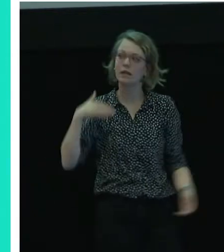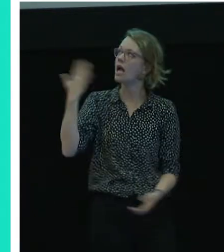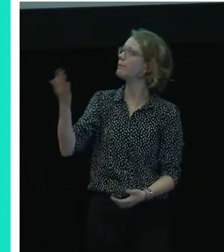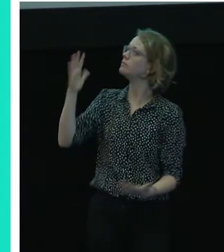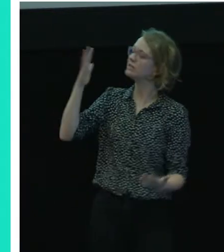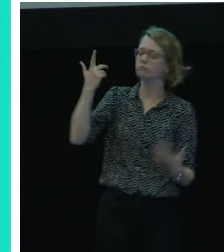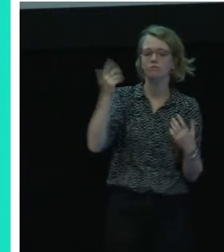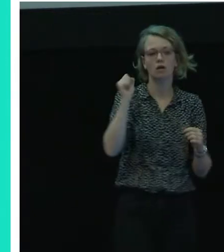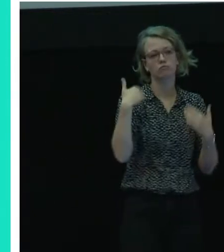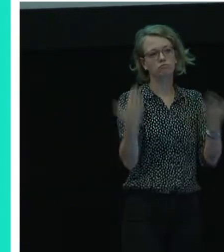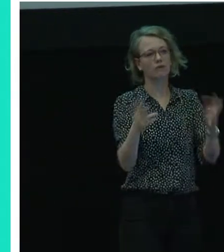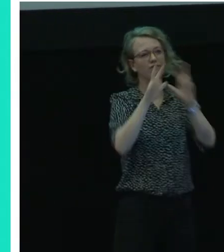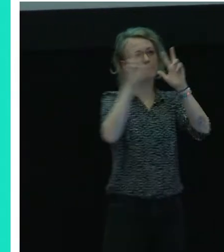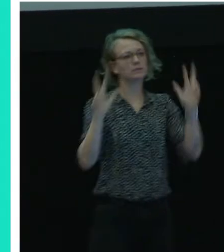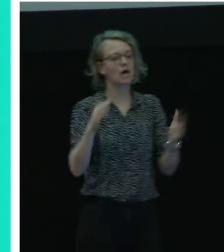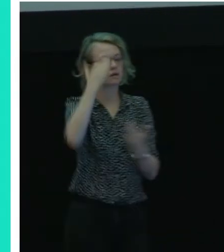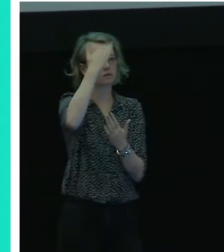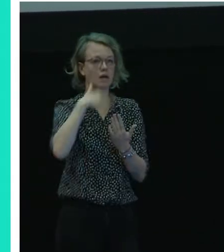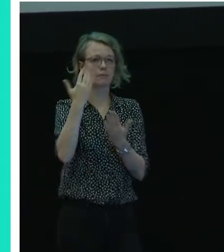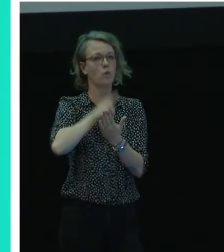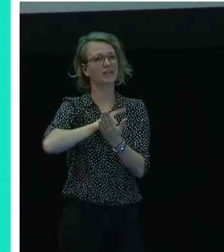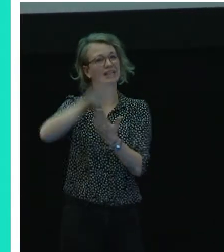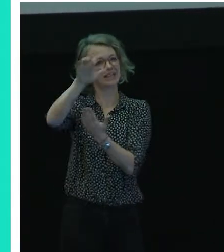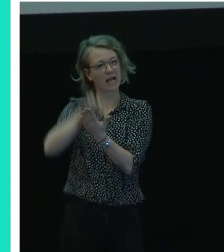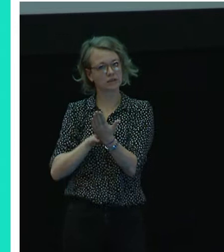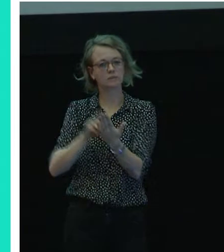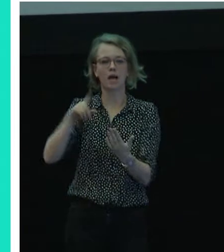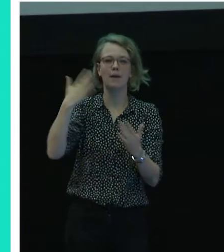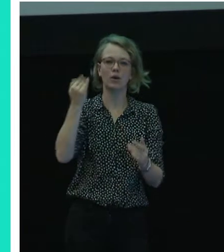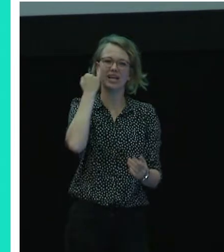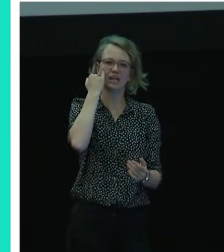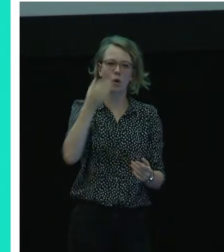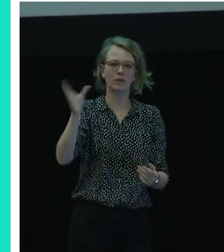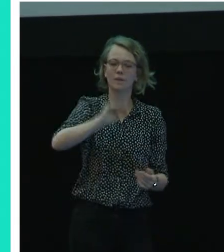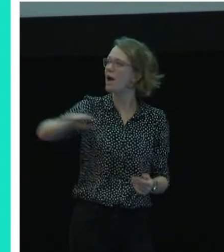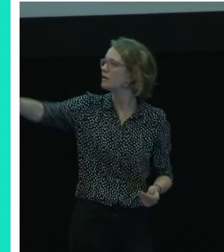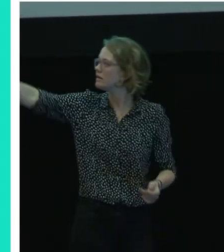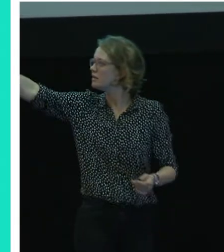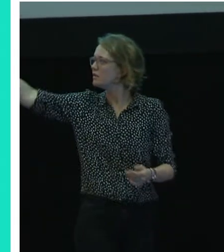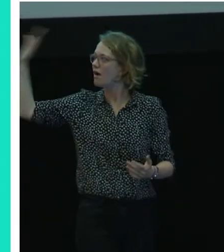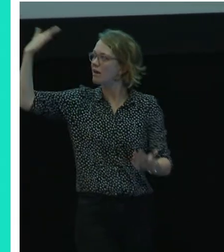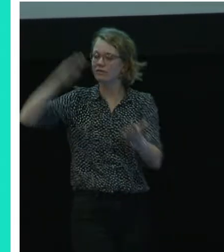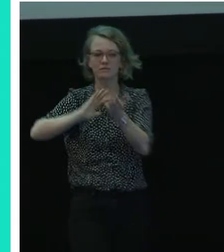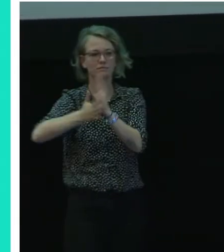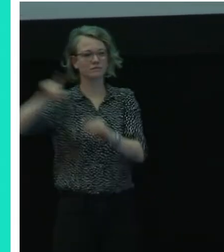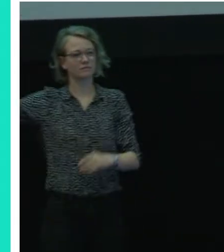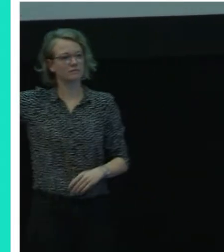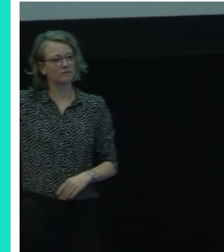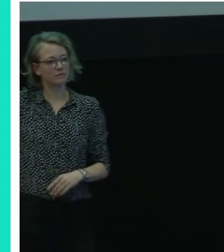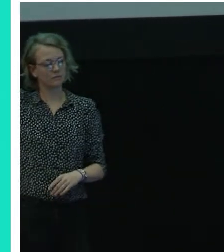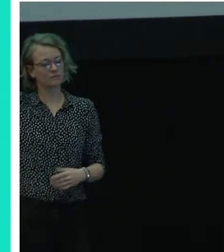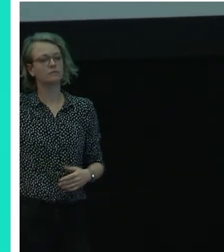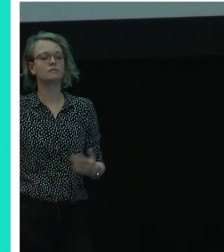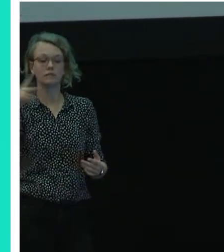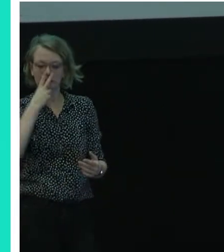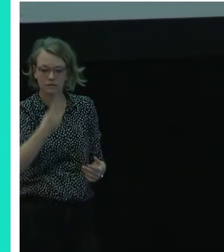might also be an idea, so you may have a website with text that you can read, but you can give them you